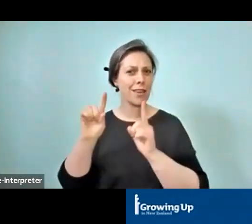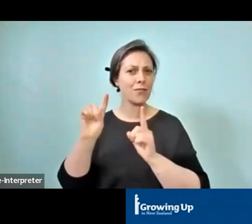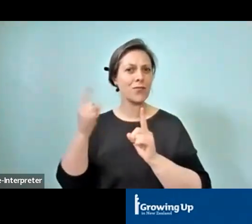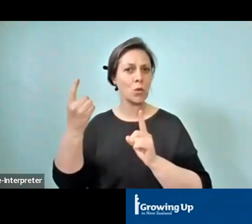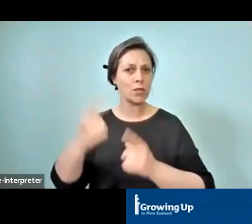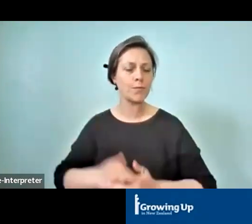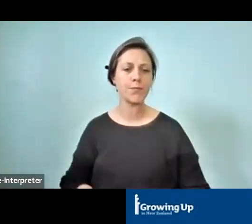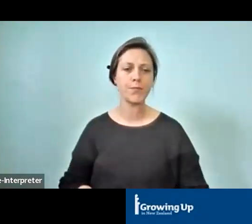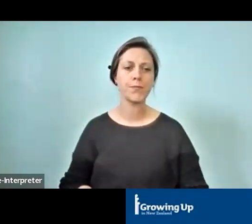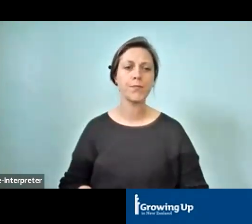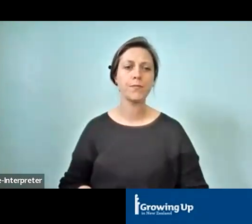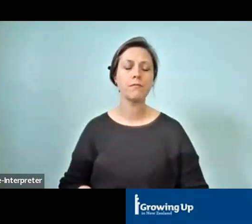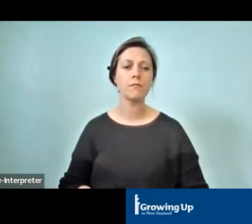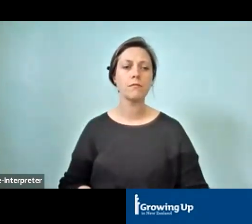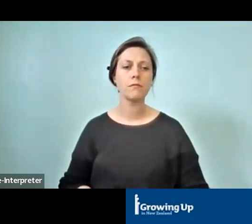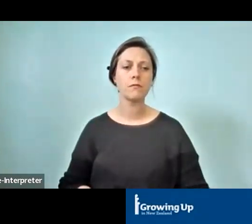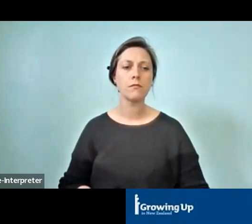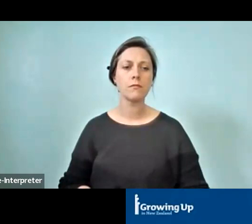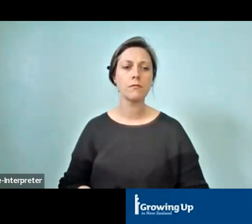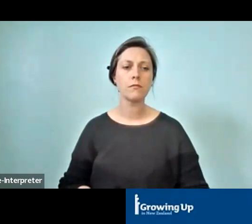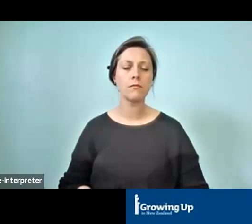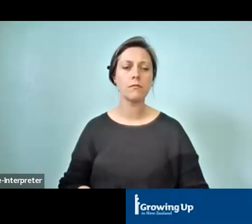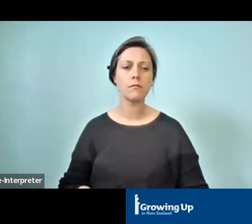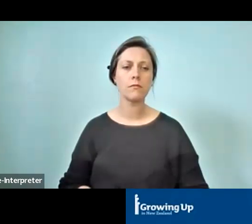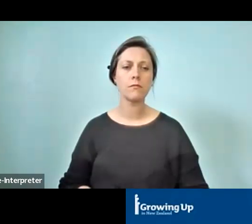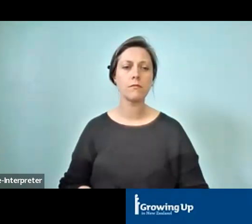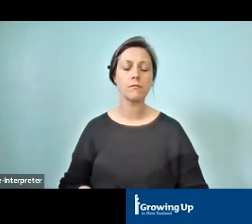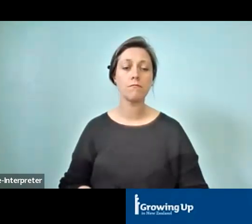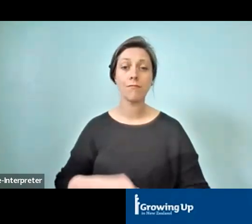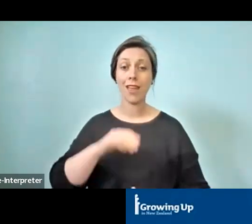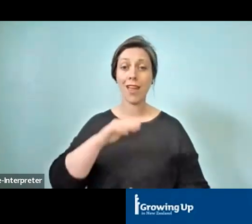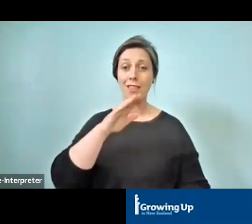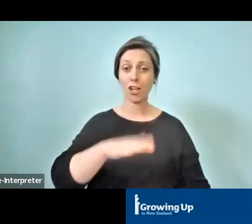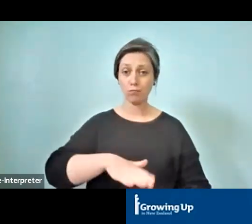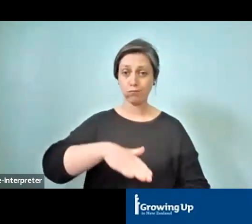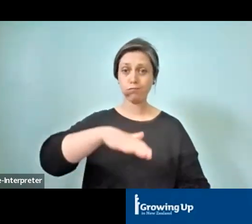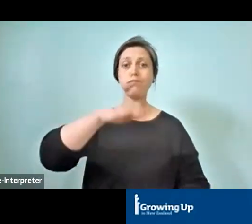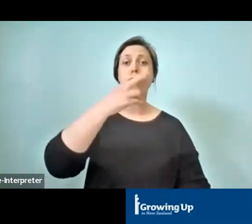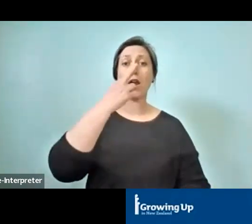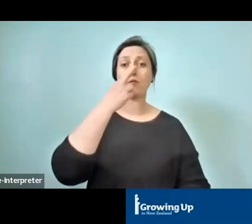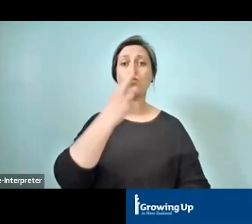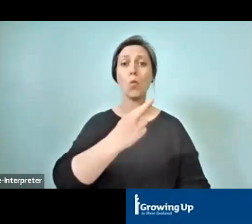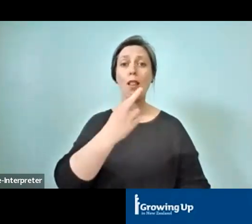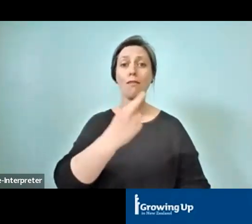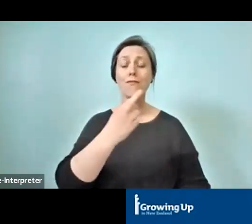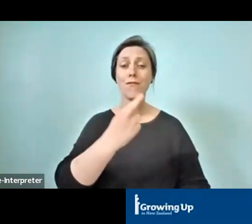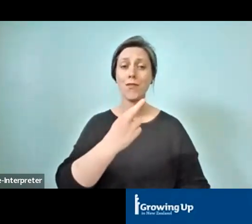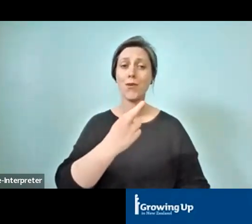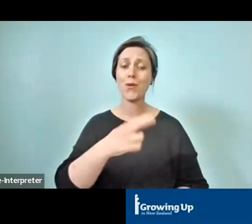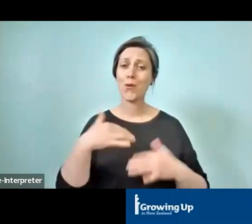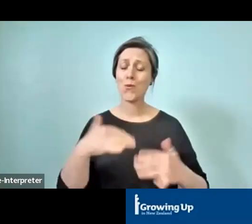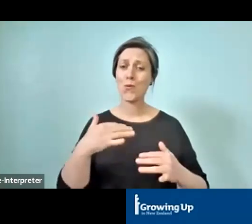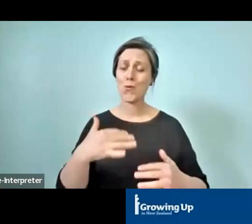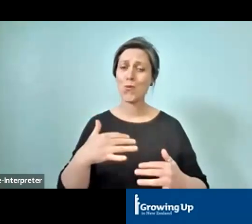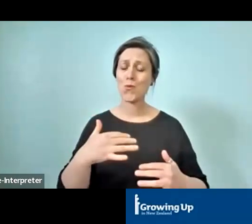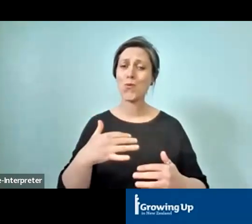So once the child is 12, yeah, we've got some real